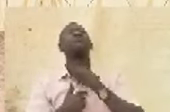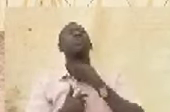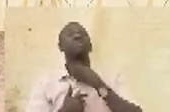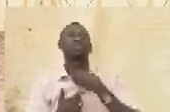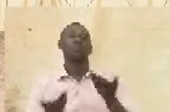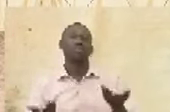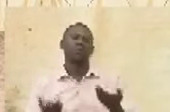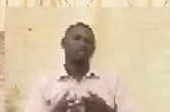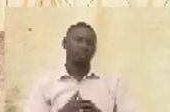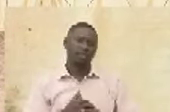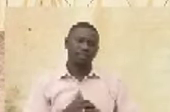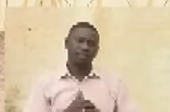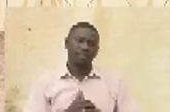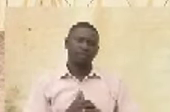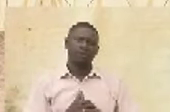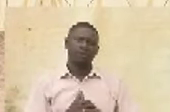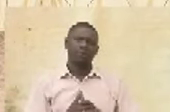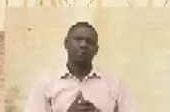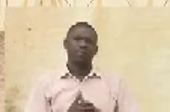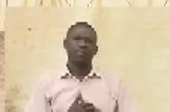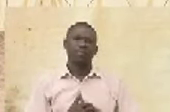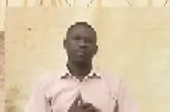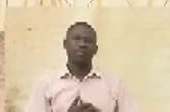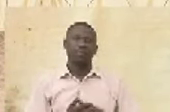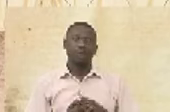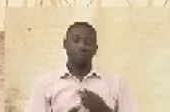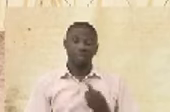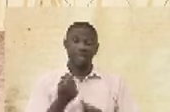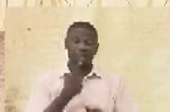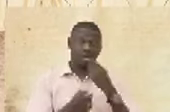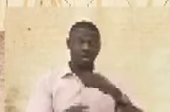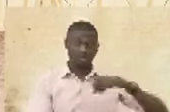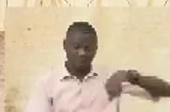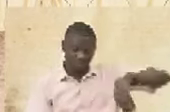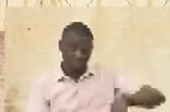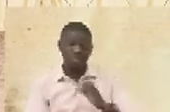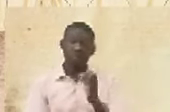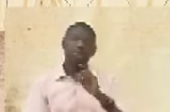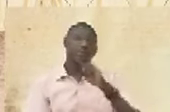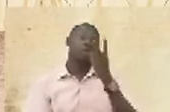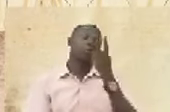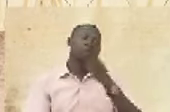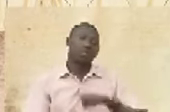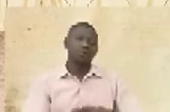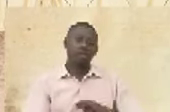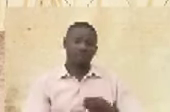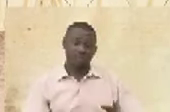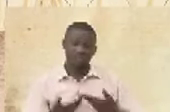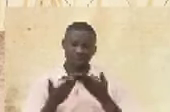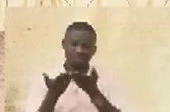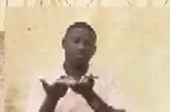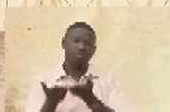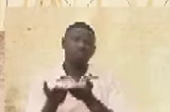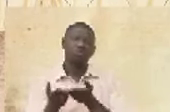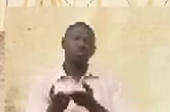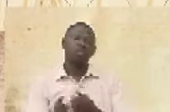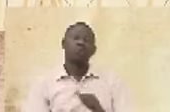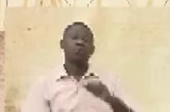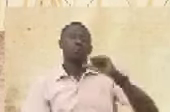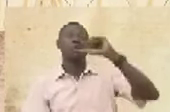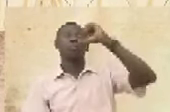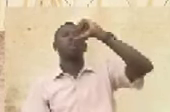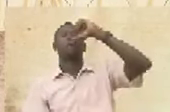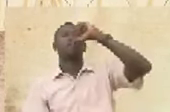remained in your throat. And they will fill the cup a second time again and give it to